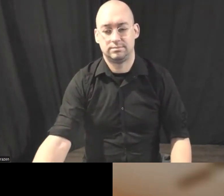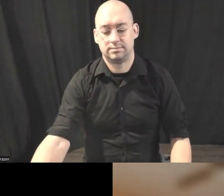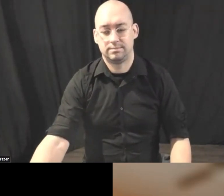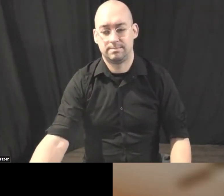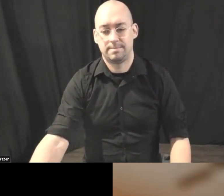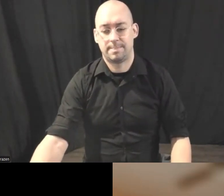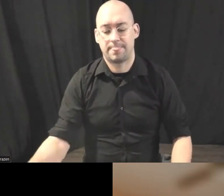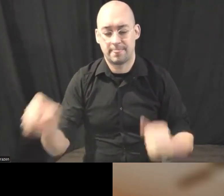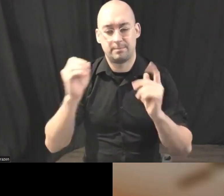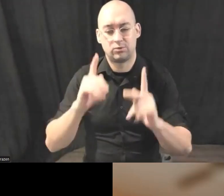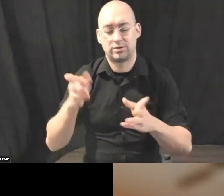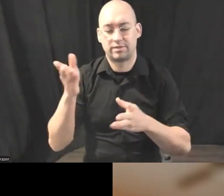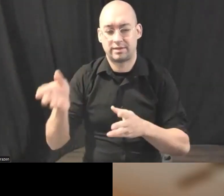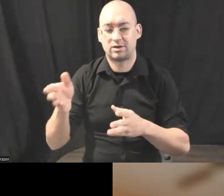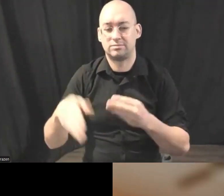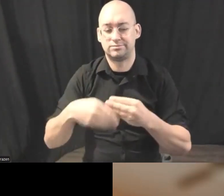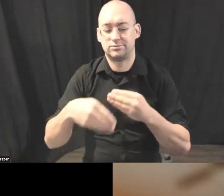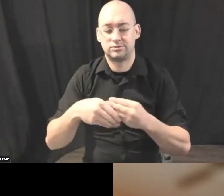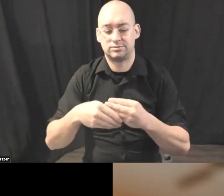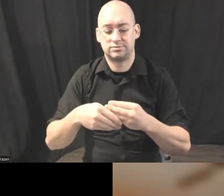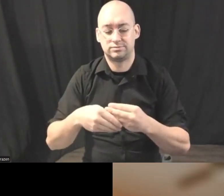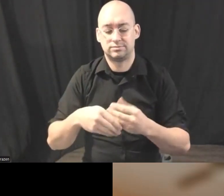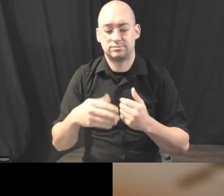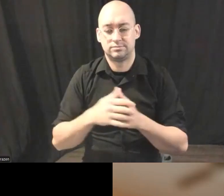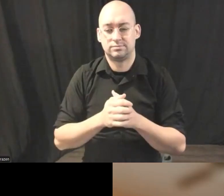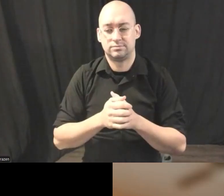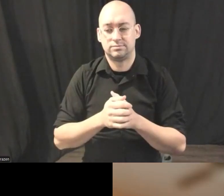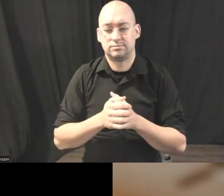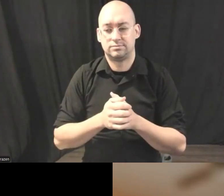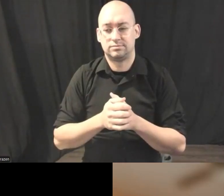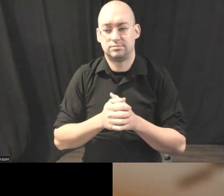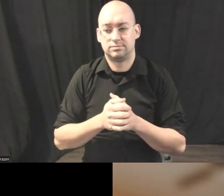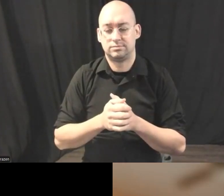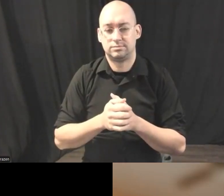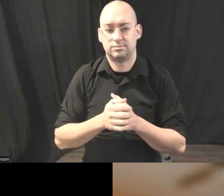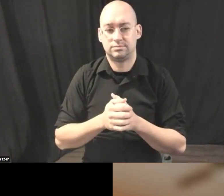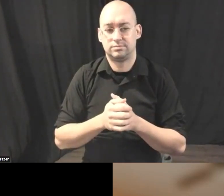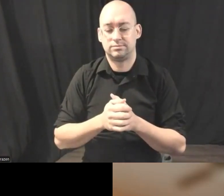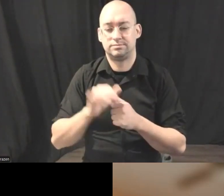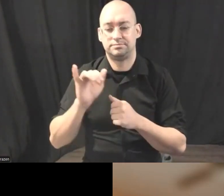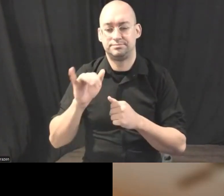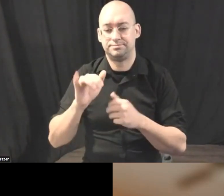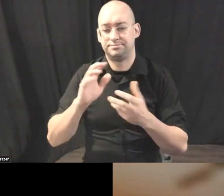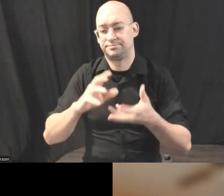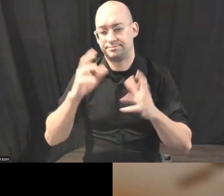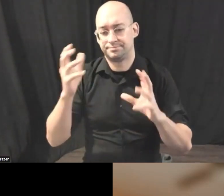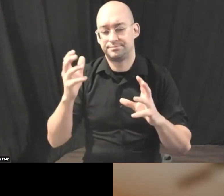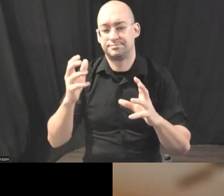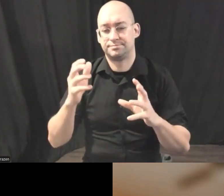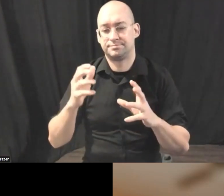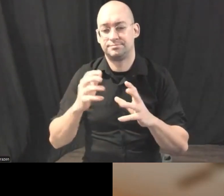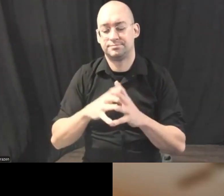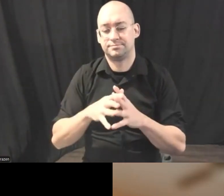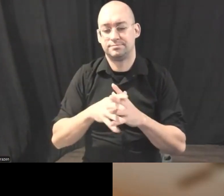well. So your point is well taken, right? And that's the piece also in disaster, right? I think point made there, it's a